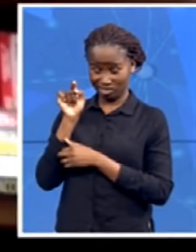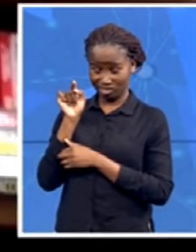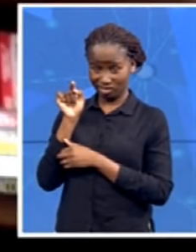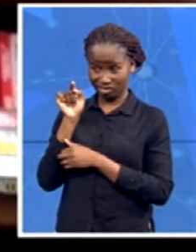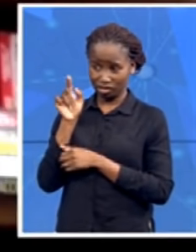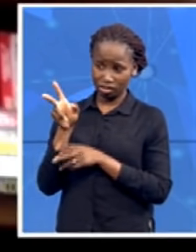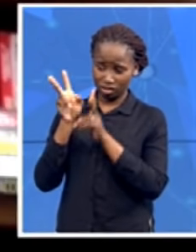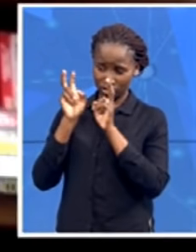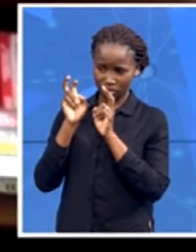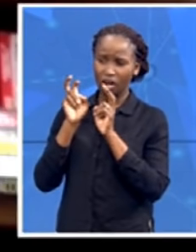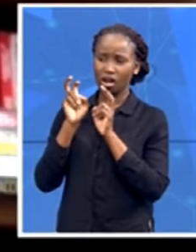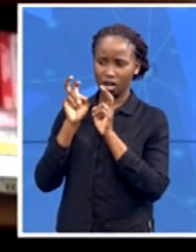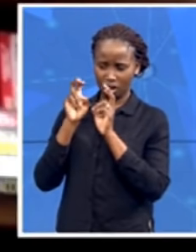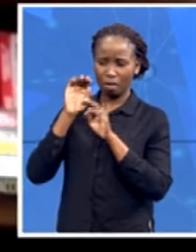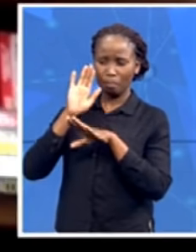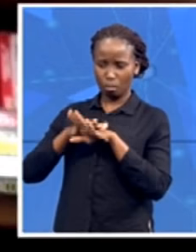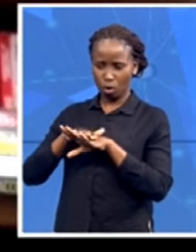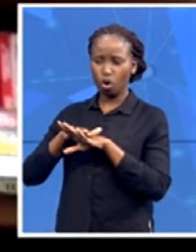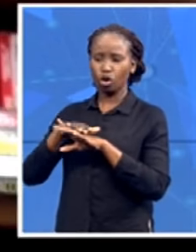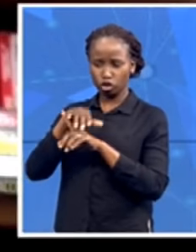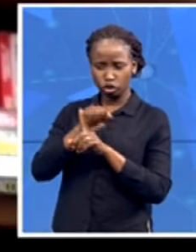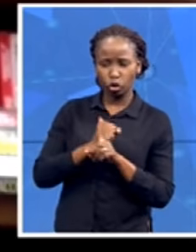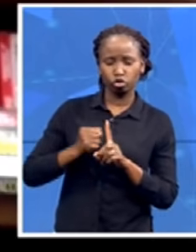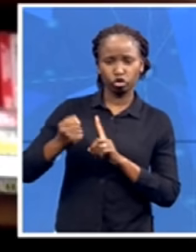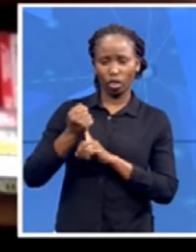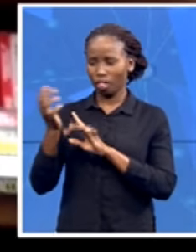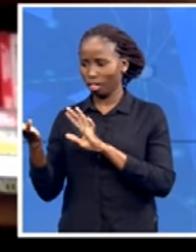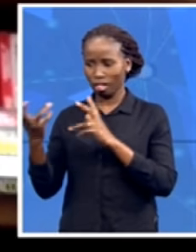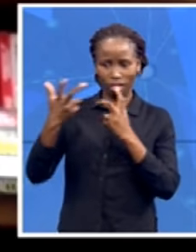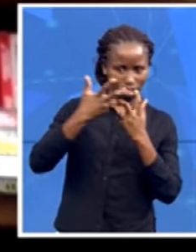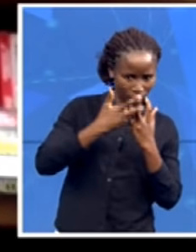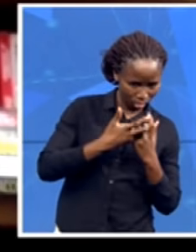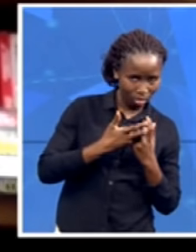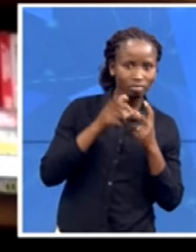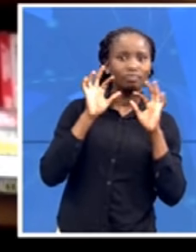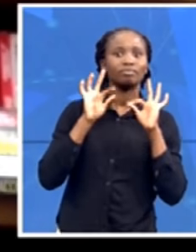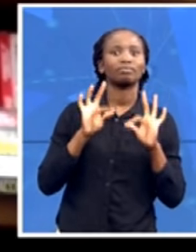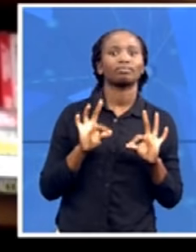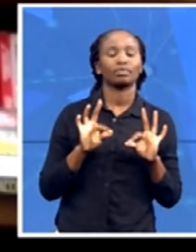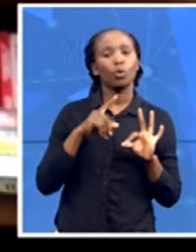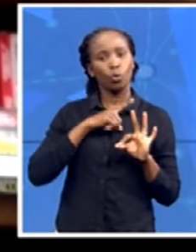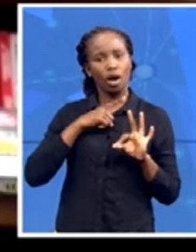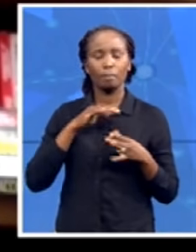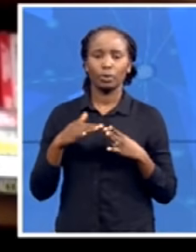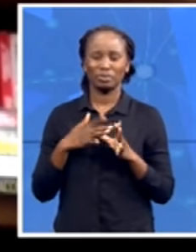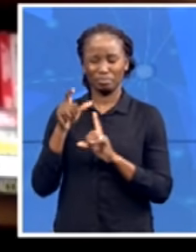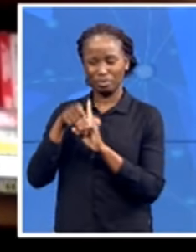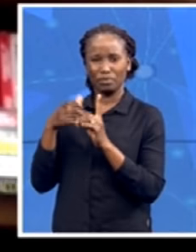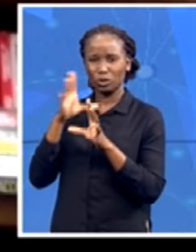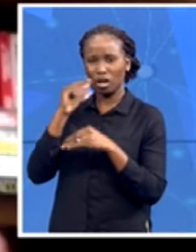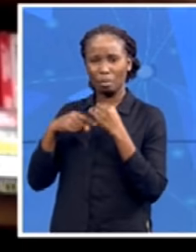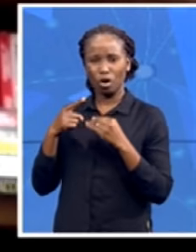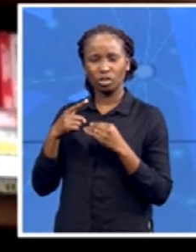of development. Because he also spoke about wealth tax. So that